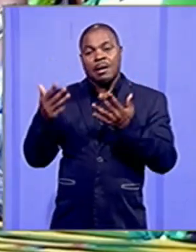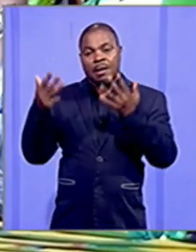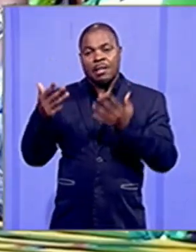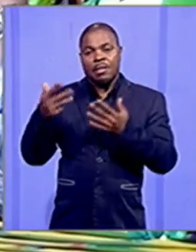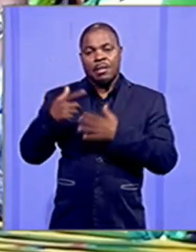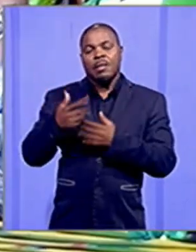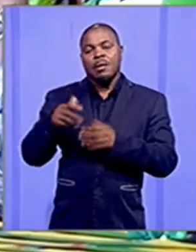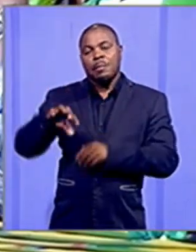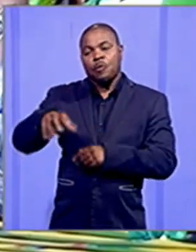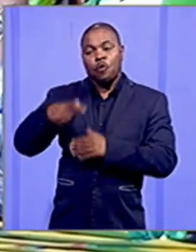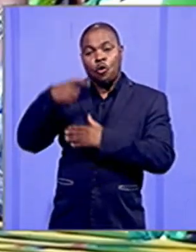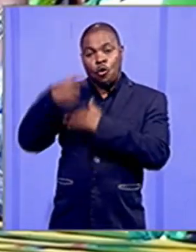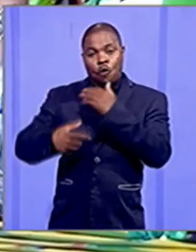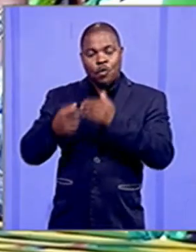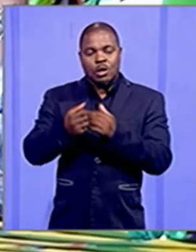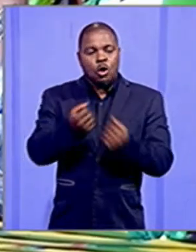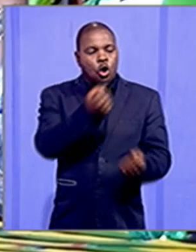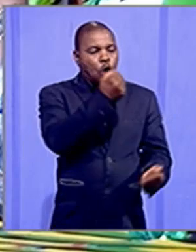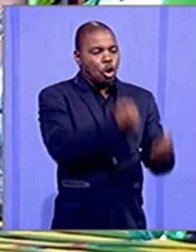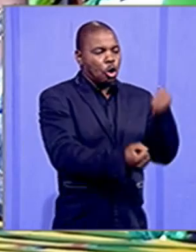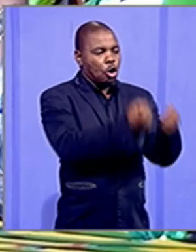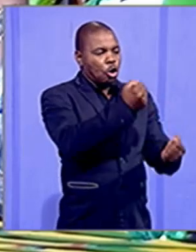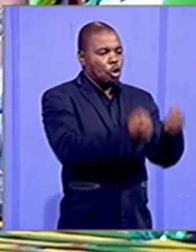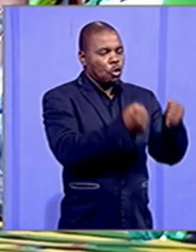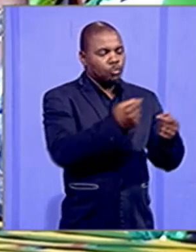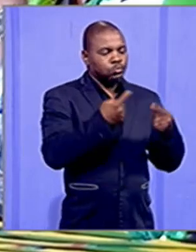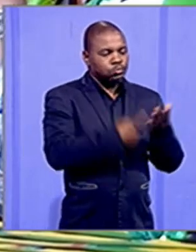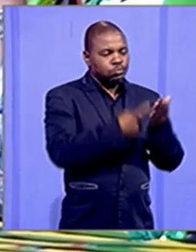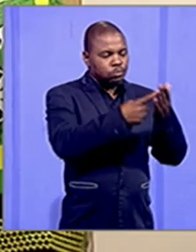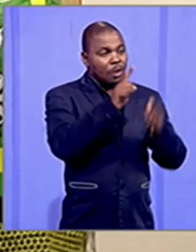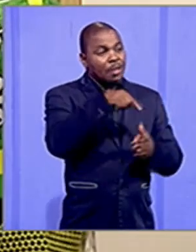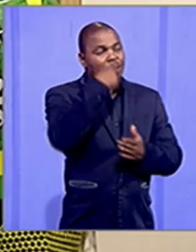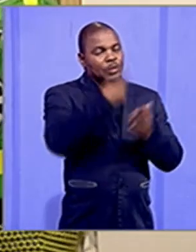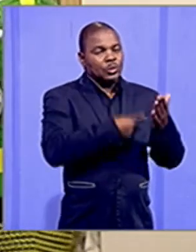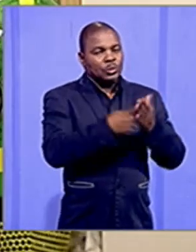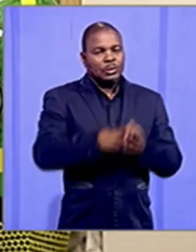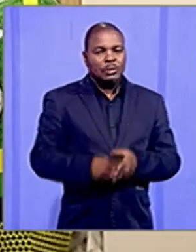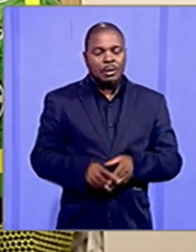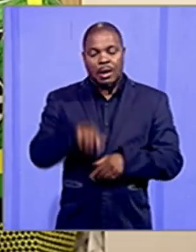molaong e solofetse go tshwarwa beke e e tlang. ANC ga ya tsibogela dipotso.